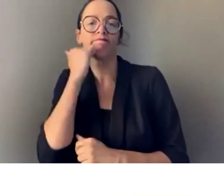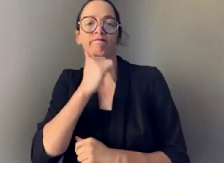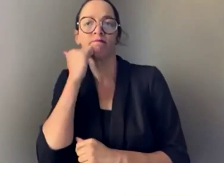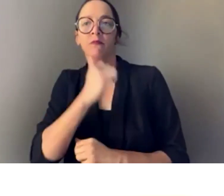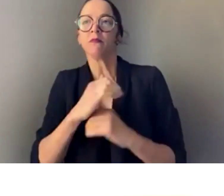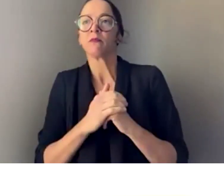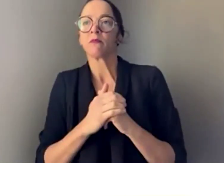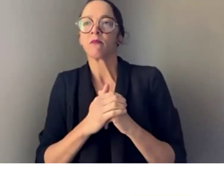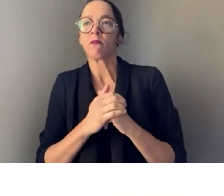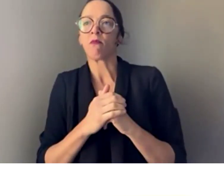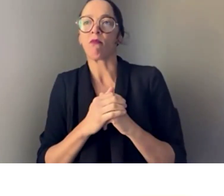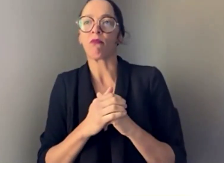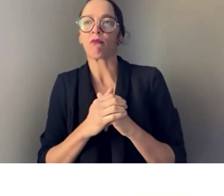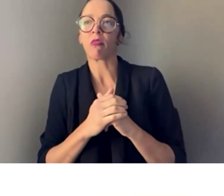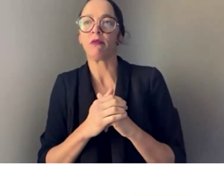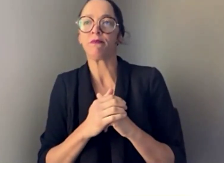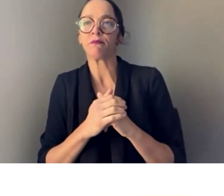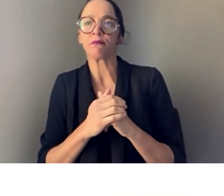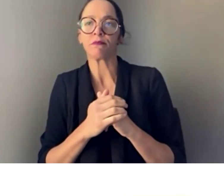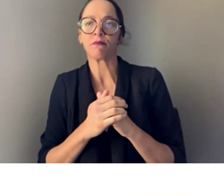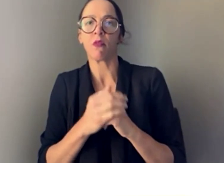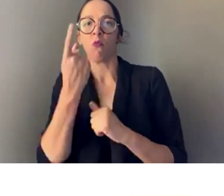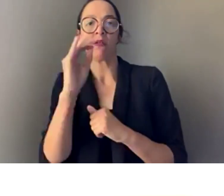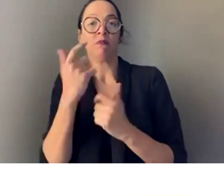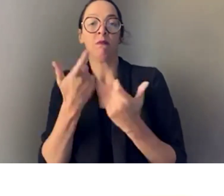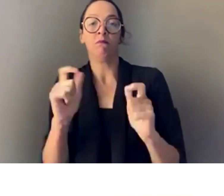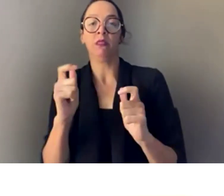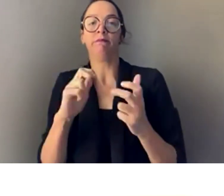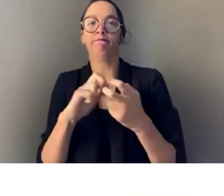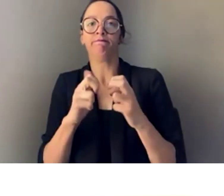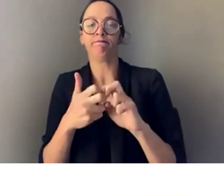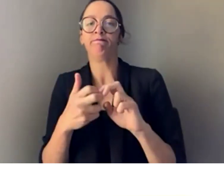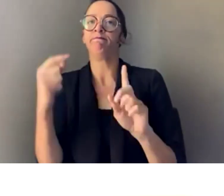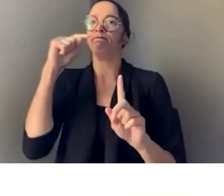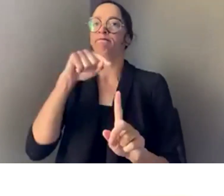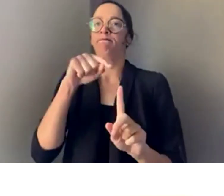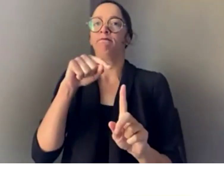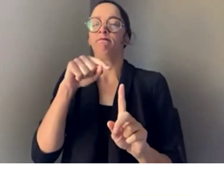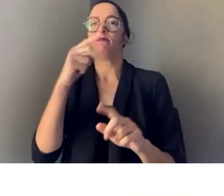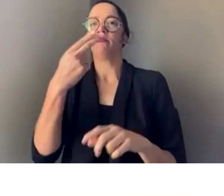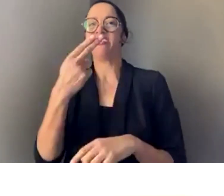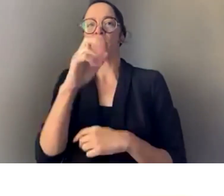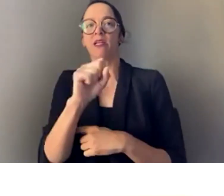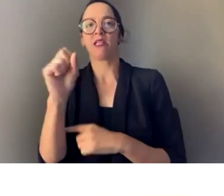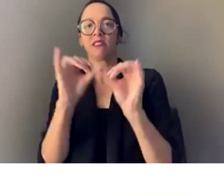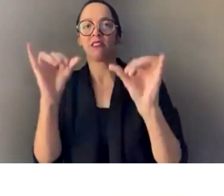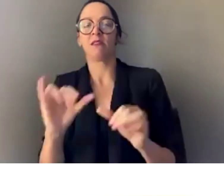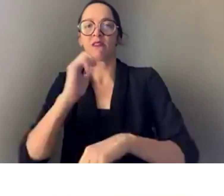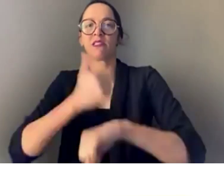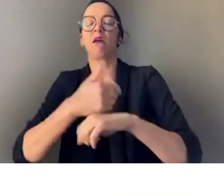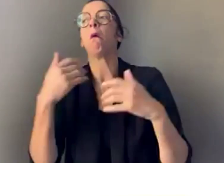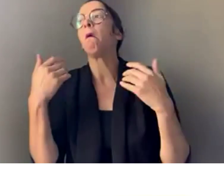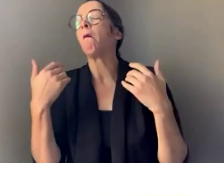we were saying about not just HCBS, but the IHSS system as it's set up is so weak and